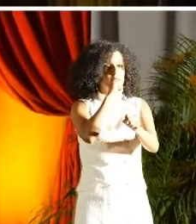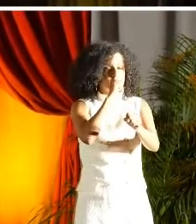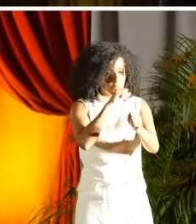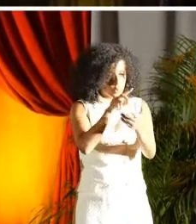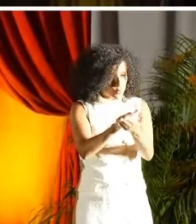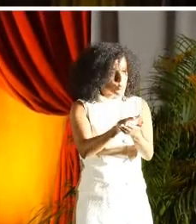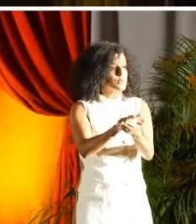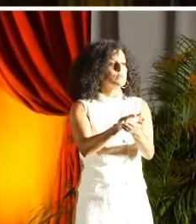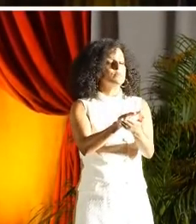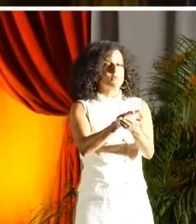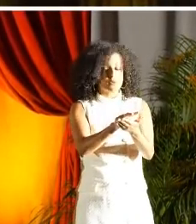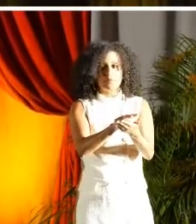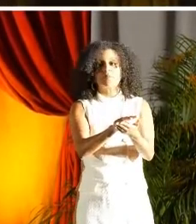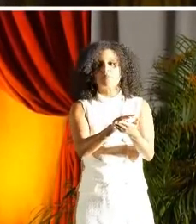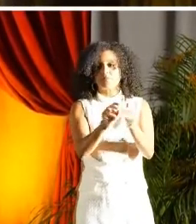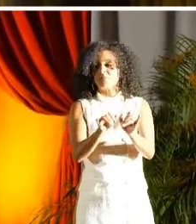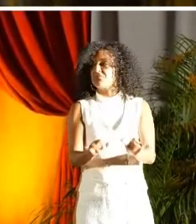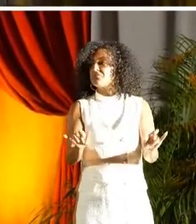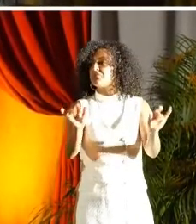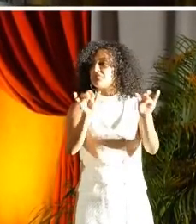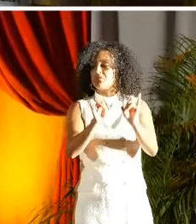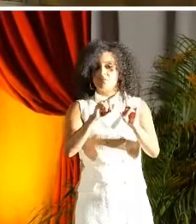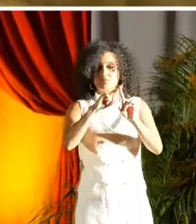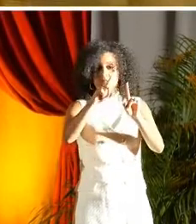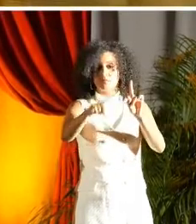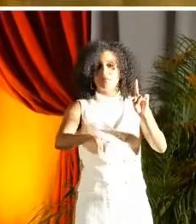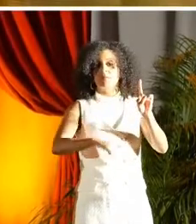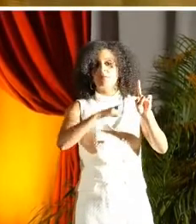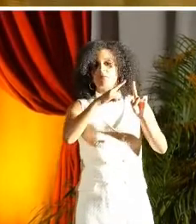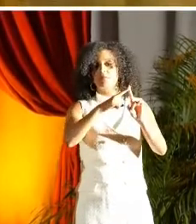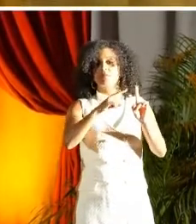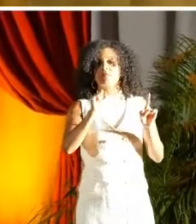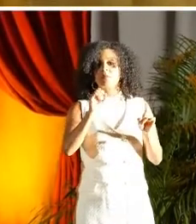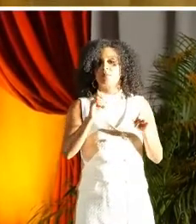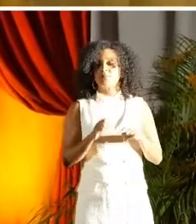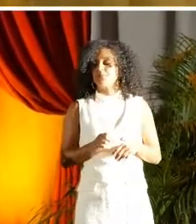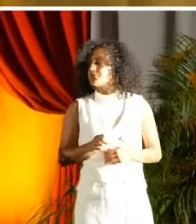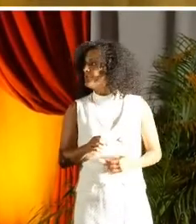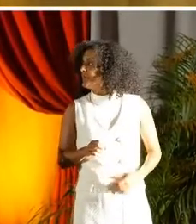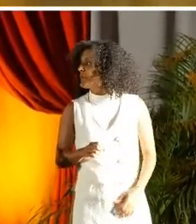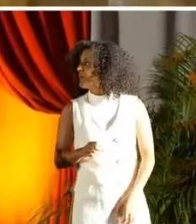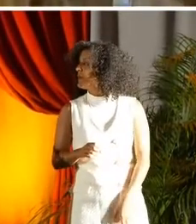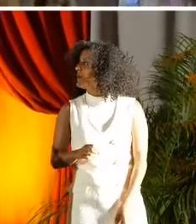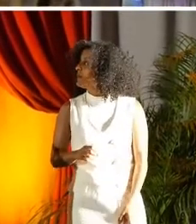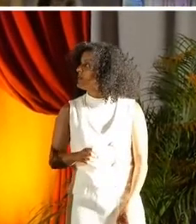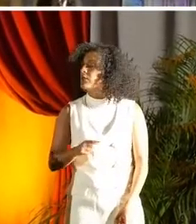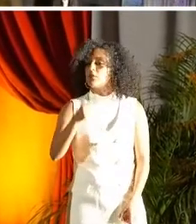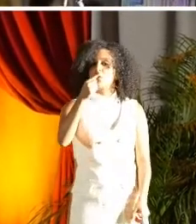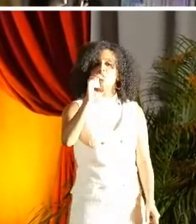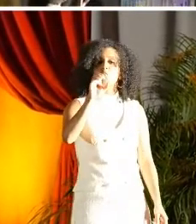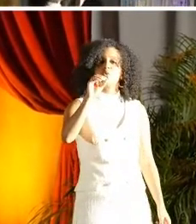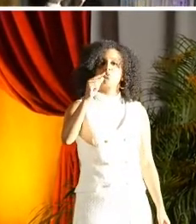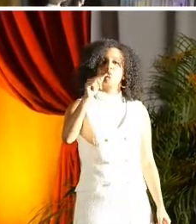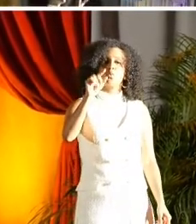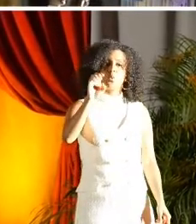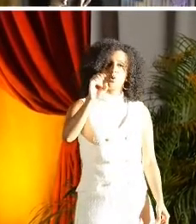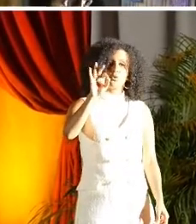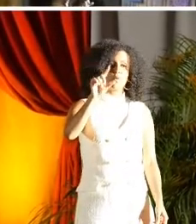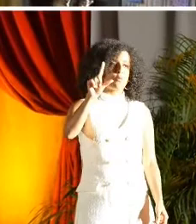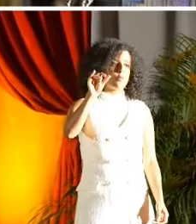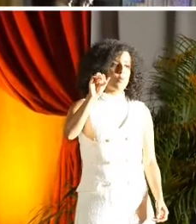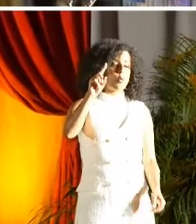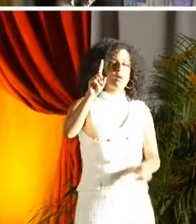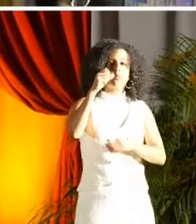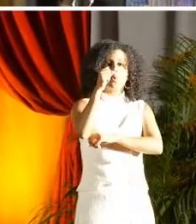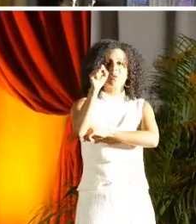many critical race theorists have talked about. And so during the George Floyd protests,